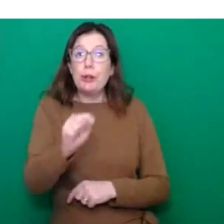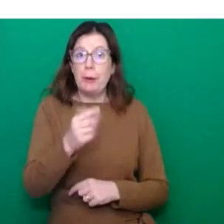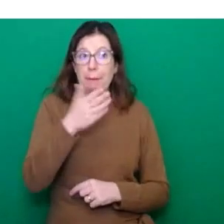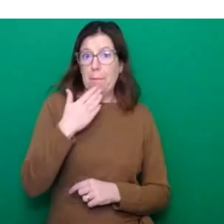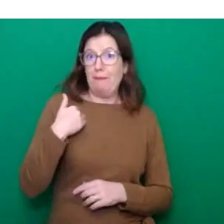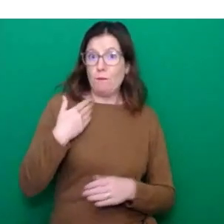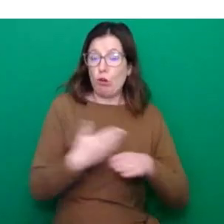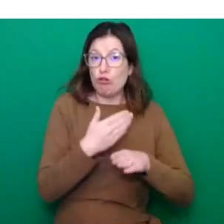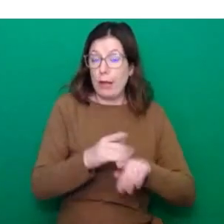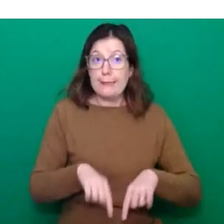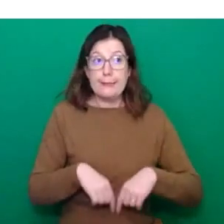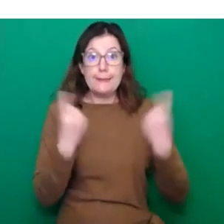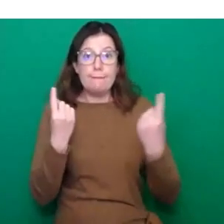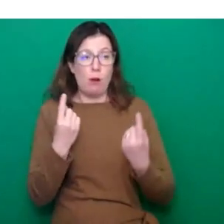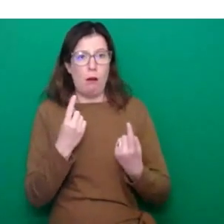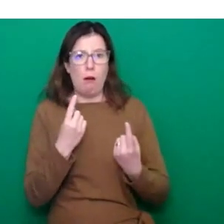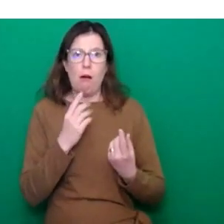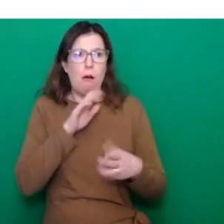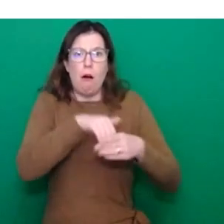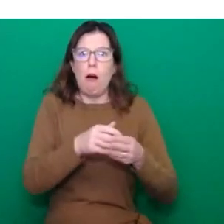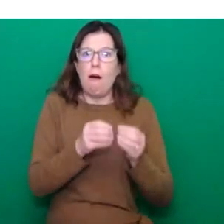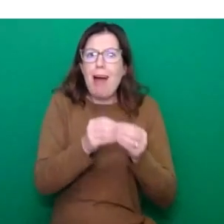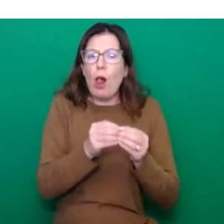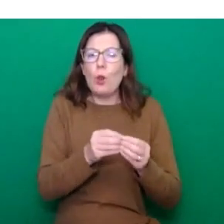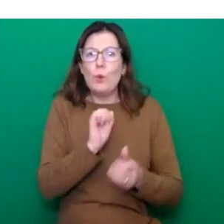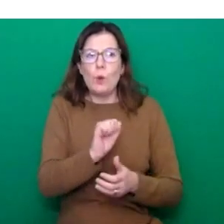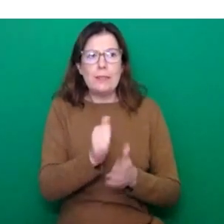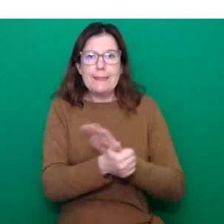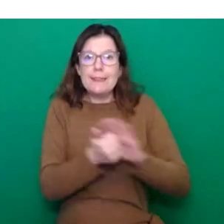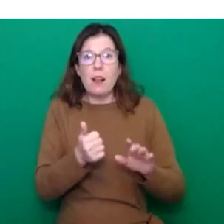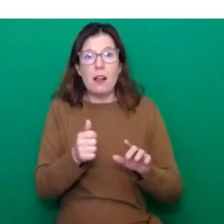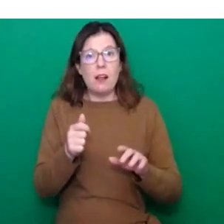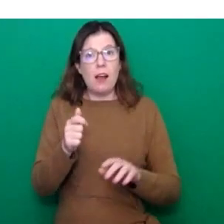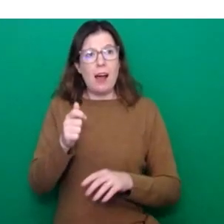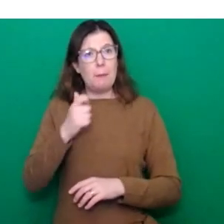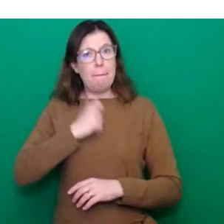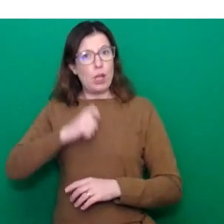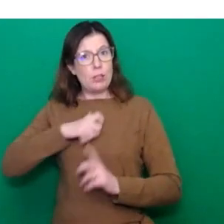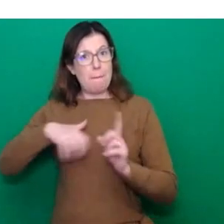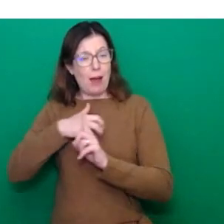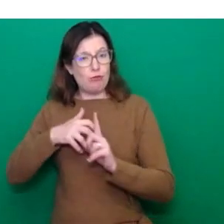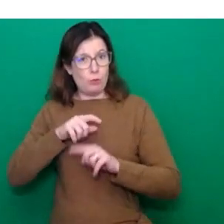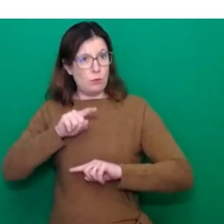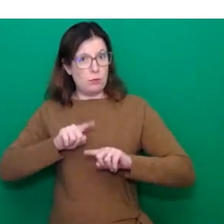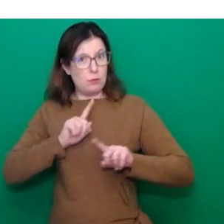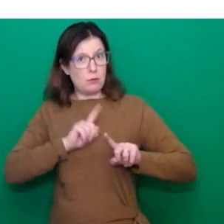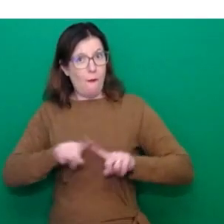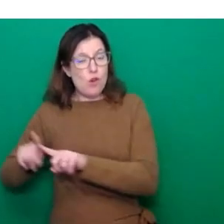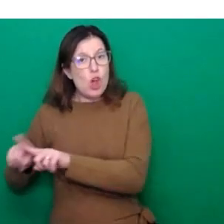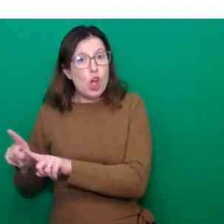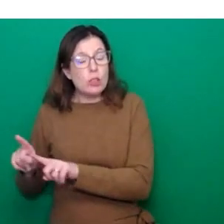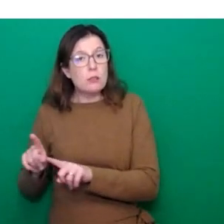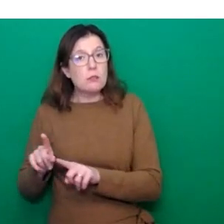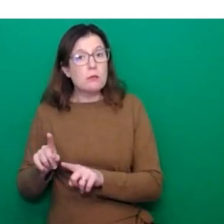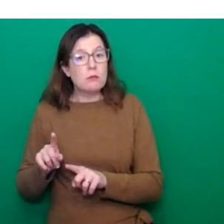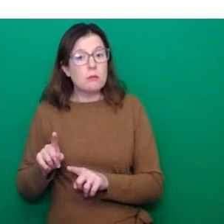that they'd followed before, but also in terms of the diversity of kind of personal backgrounds that people were bringing into the work. And I think